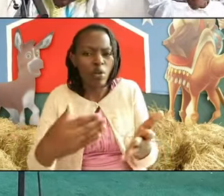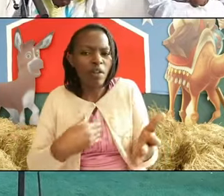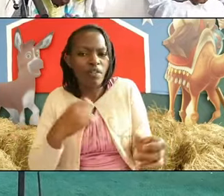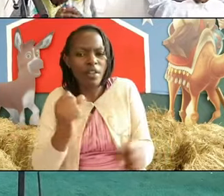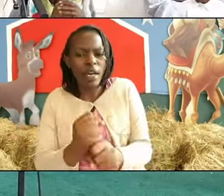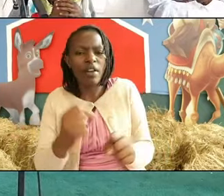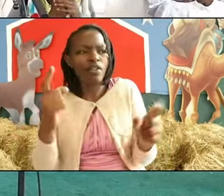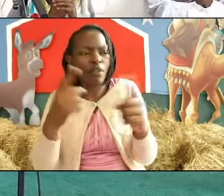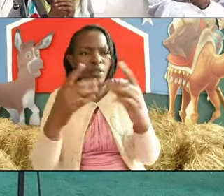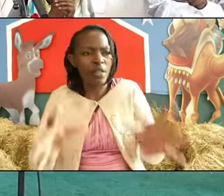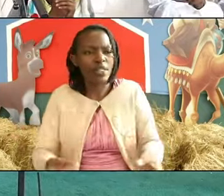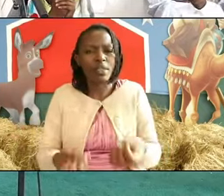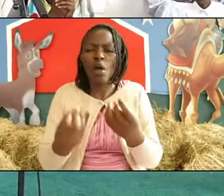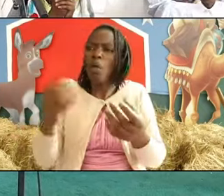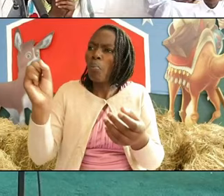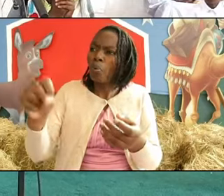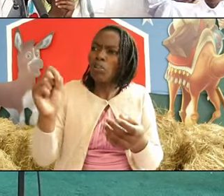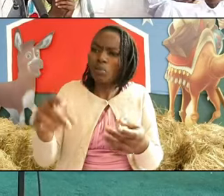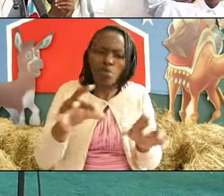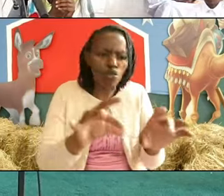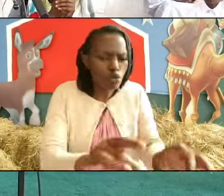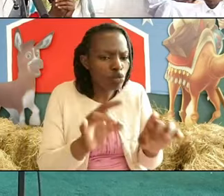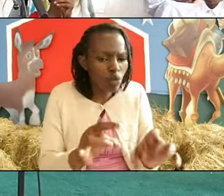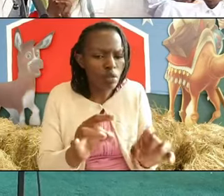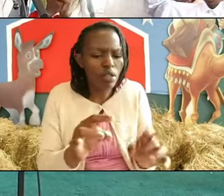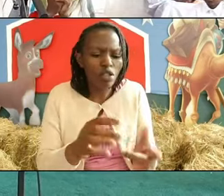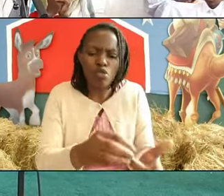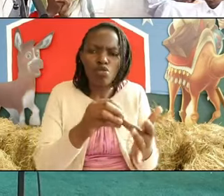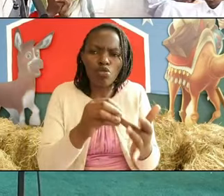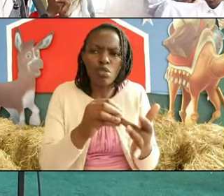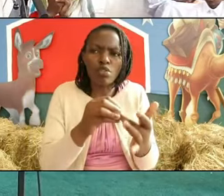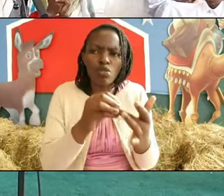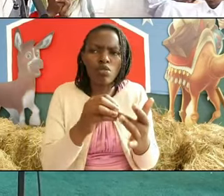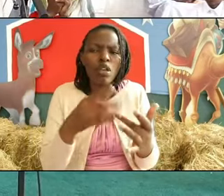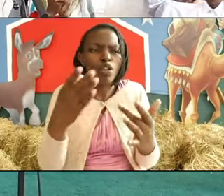way, Jesus. You can turn back. Choose your way, Jesus.